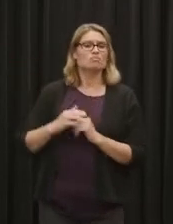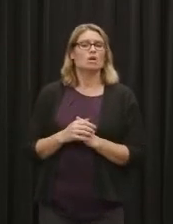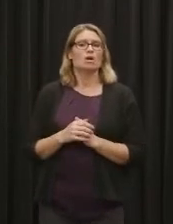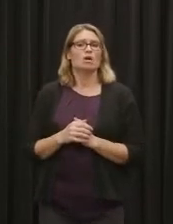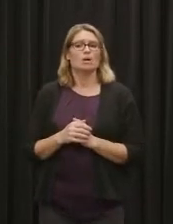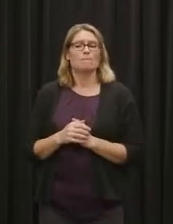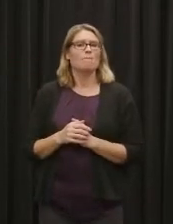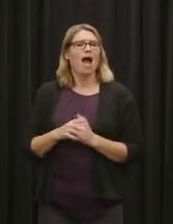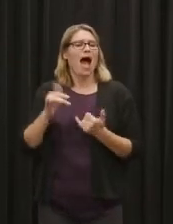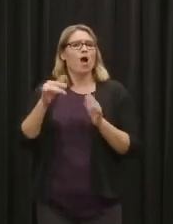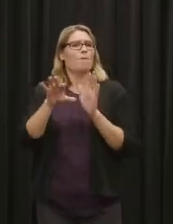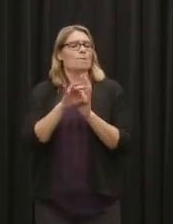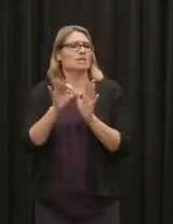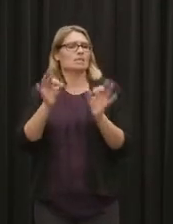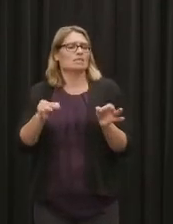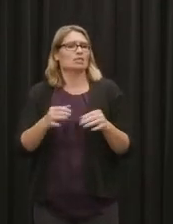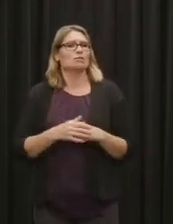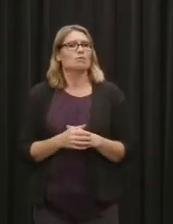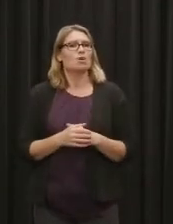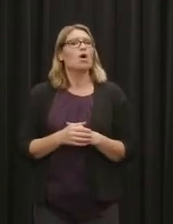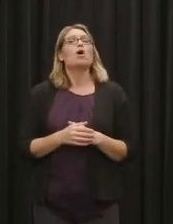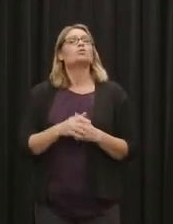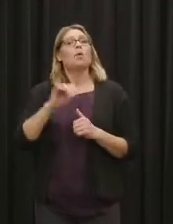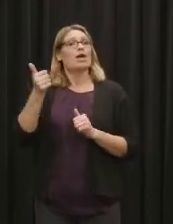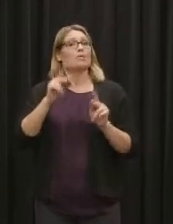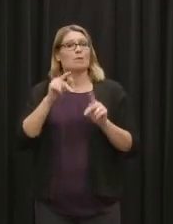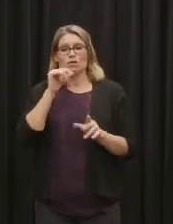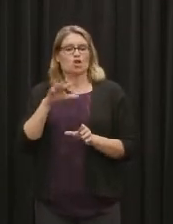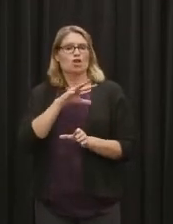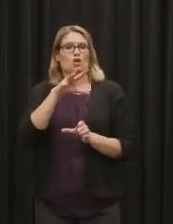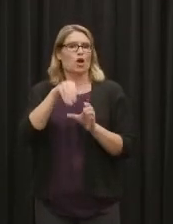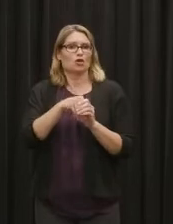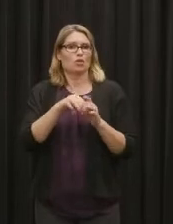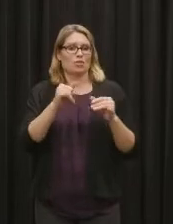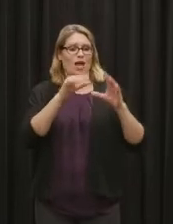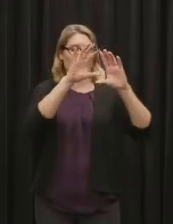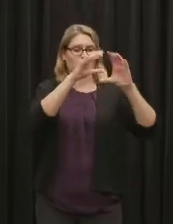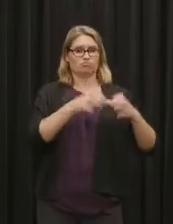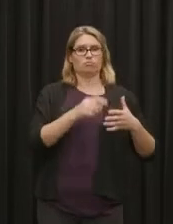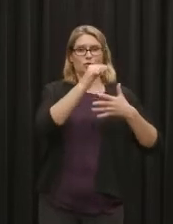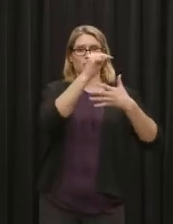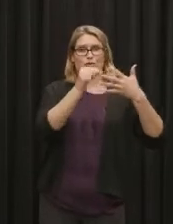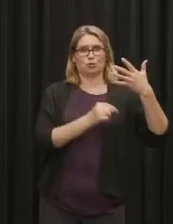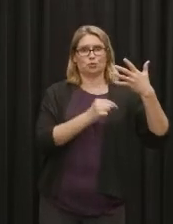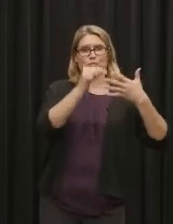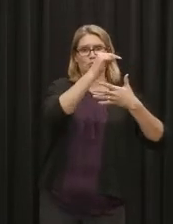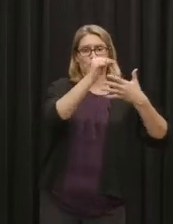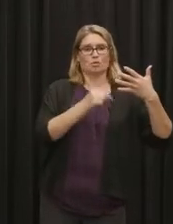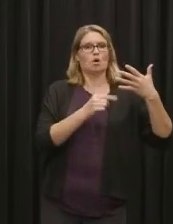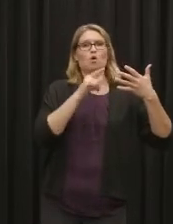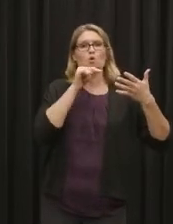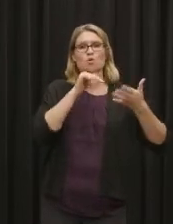And perhaps, what other candidates were not included in this initial list?